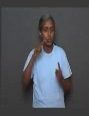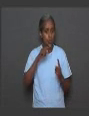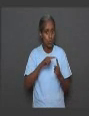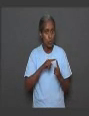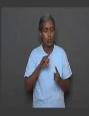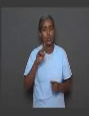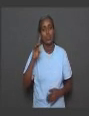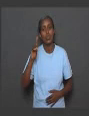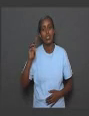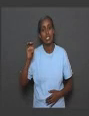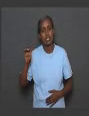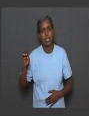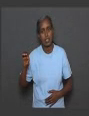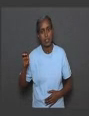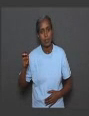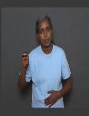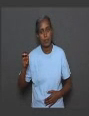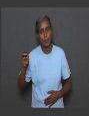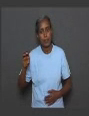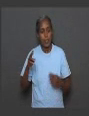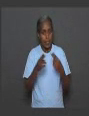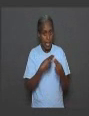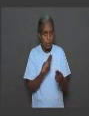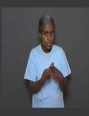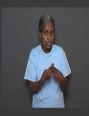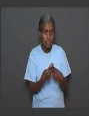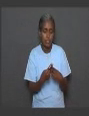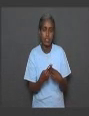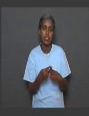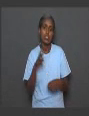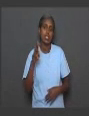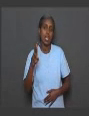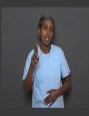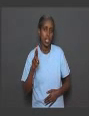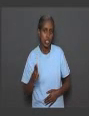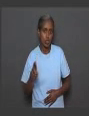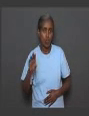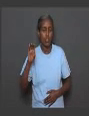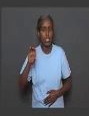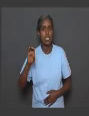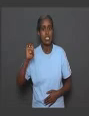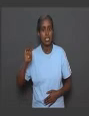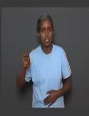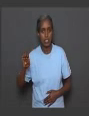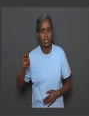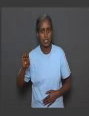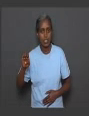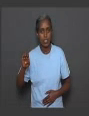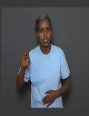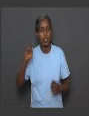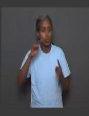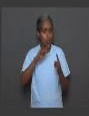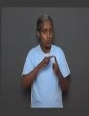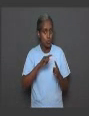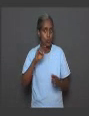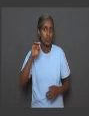to DC times the ratio of CE